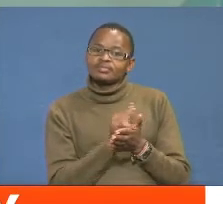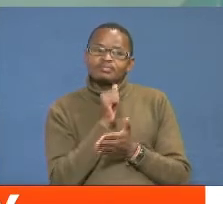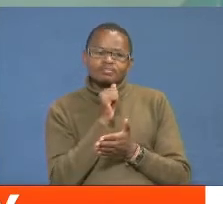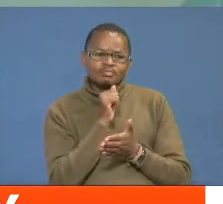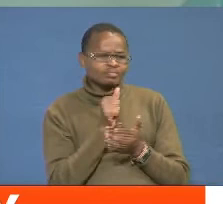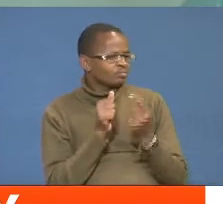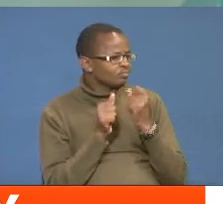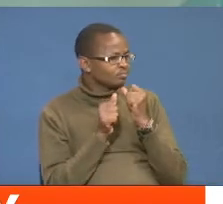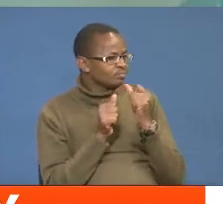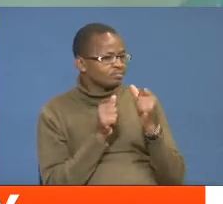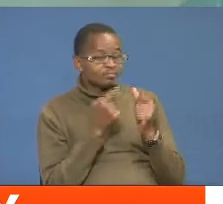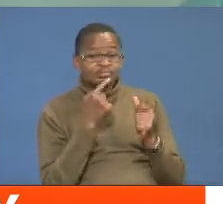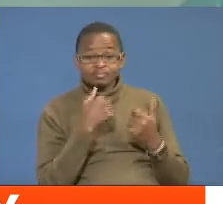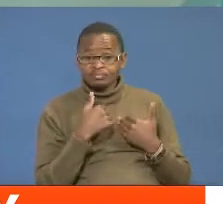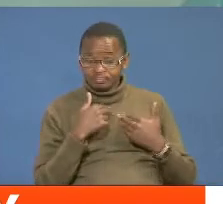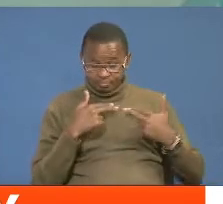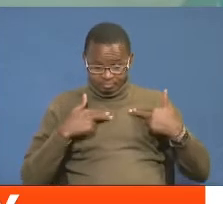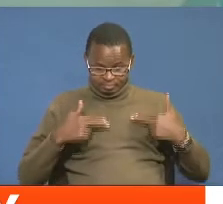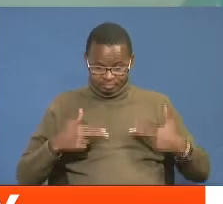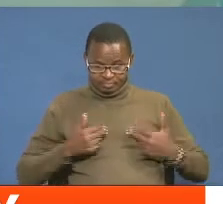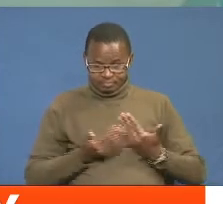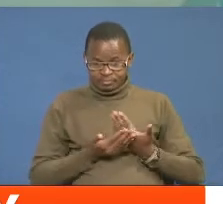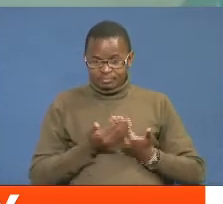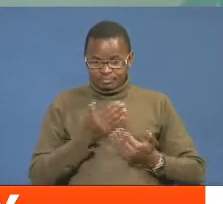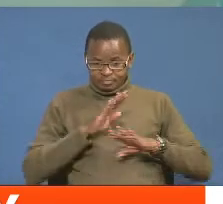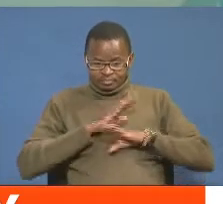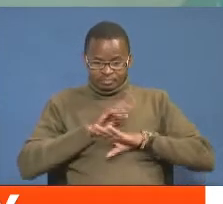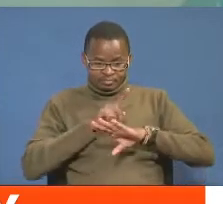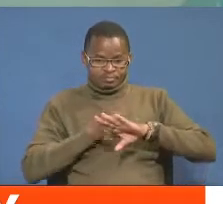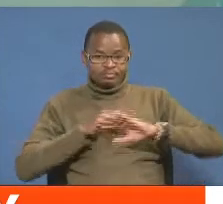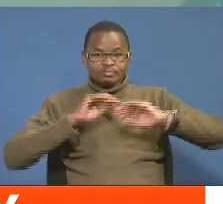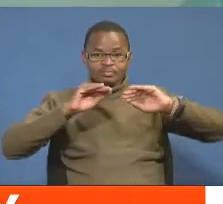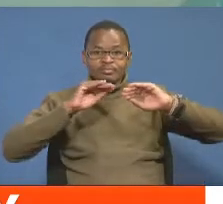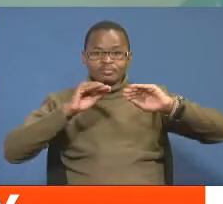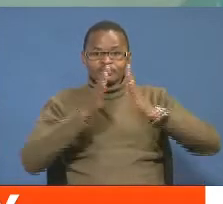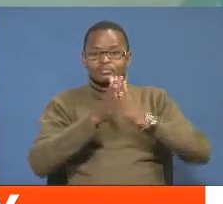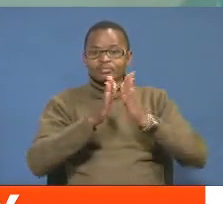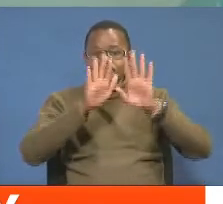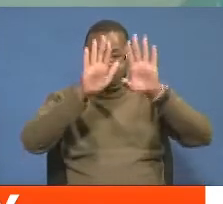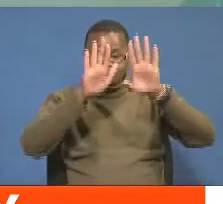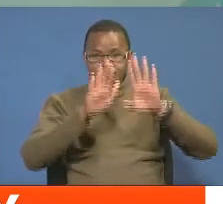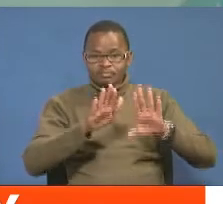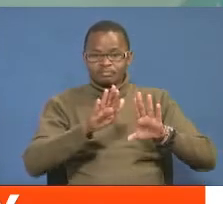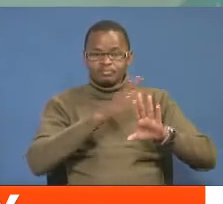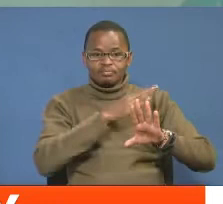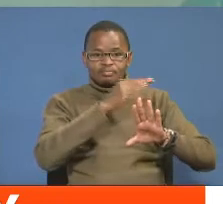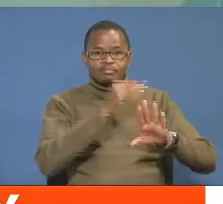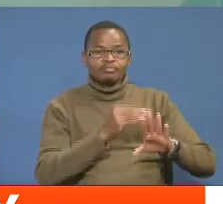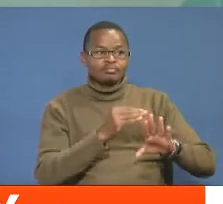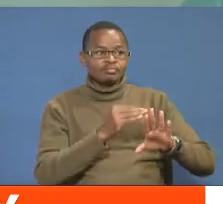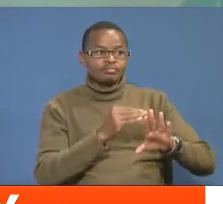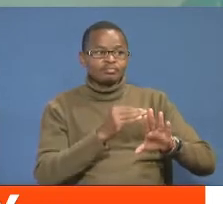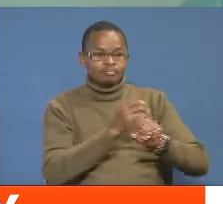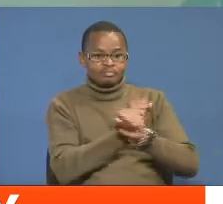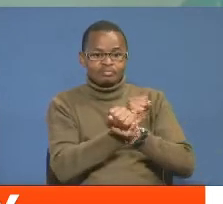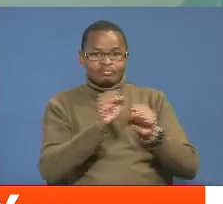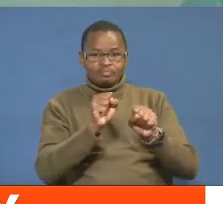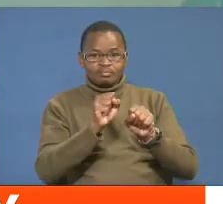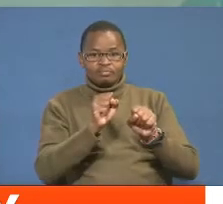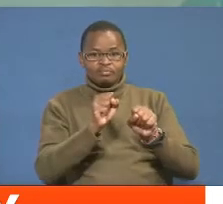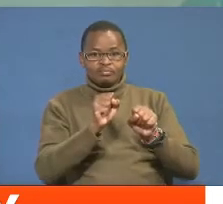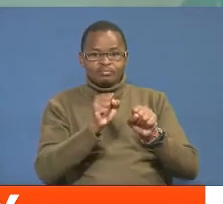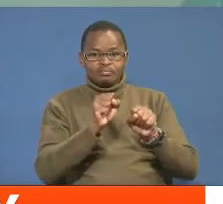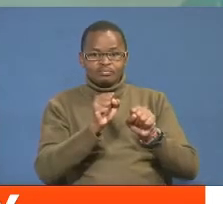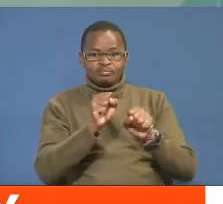didn't, I'll say that the healthcare profession just didn't take enough time to teach the public about the importance and the safety of these